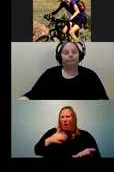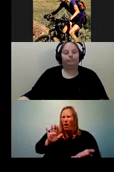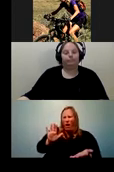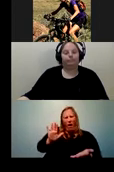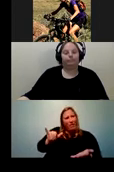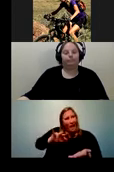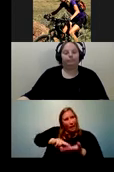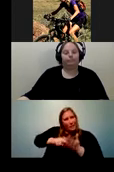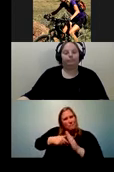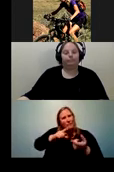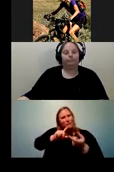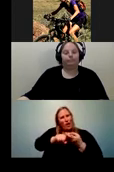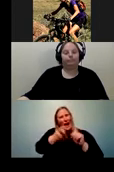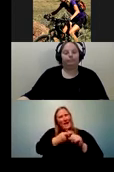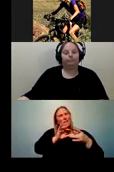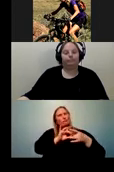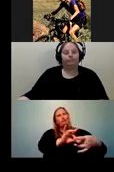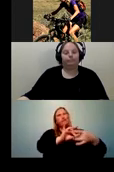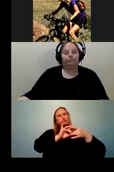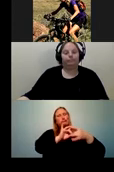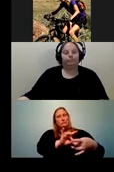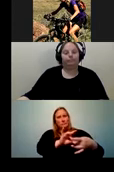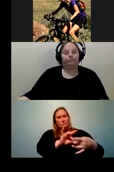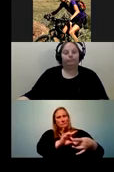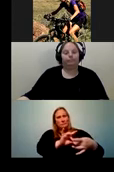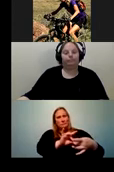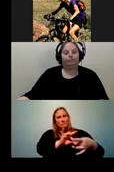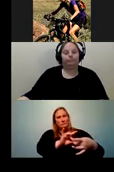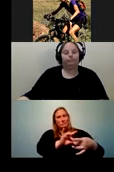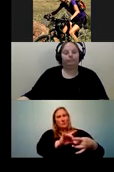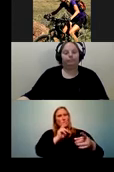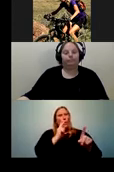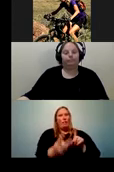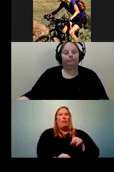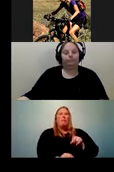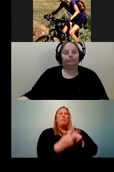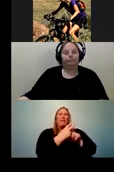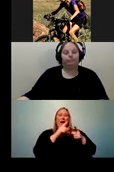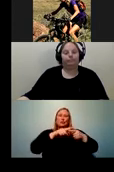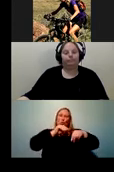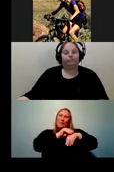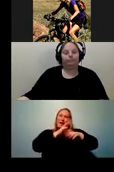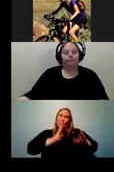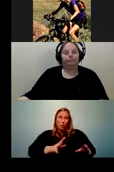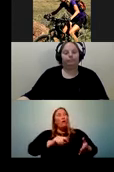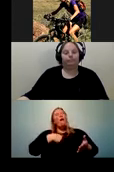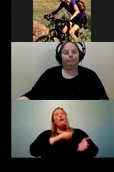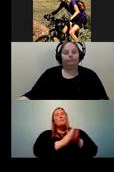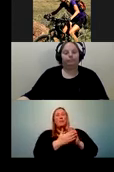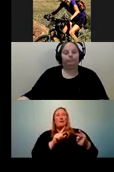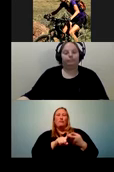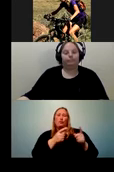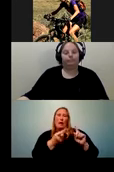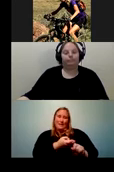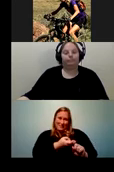That's what adult learners do. They take what they know and they attach something new to it. And that's why we always look like friends